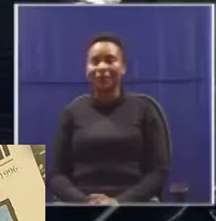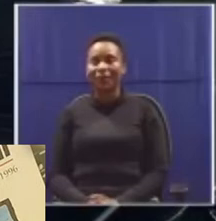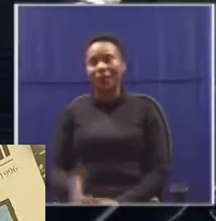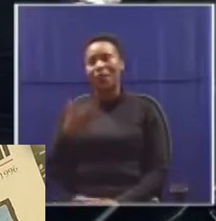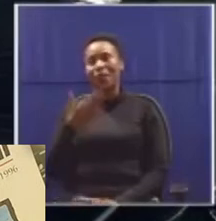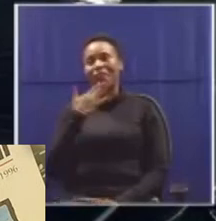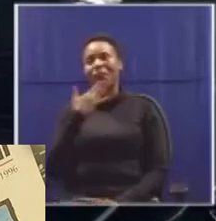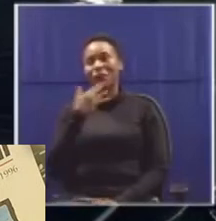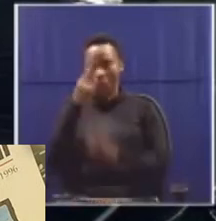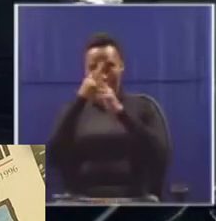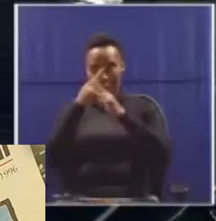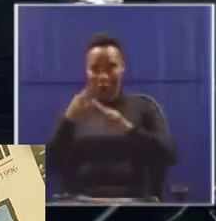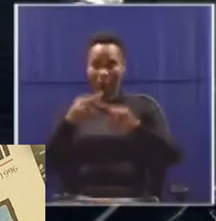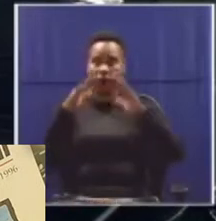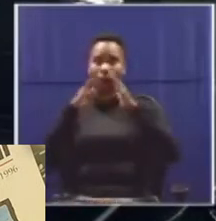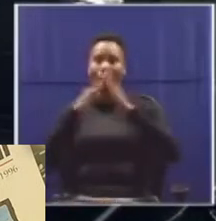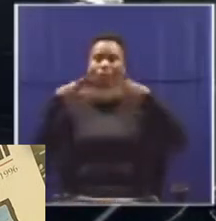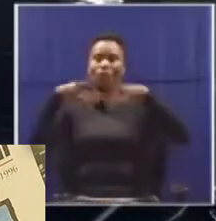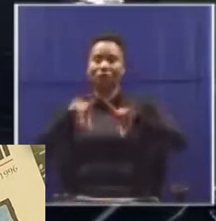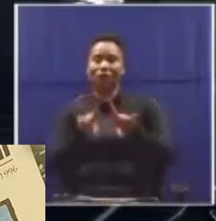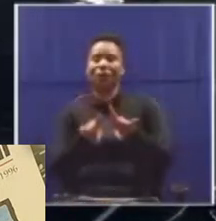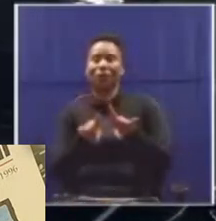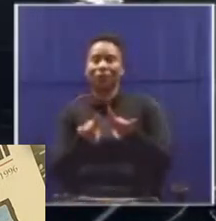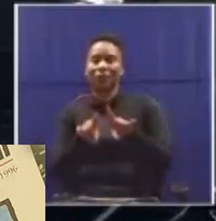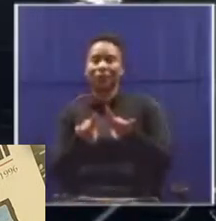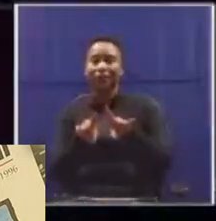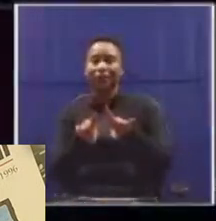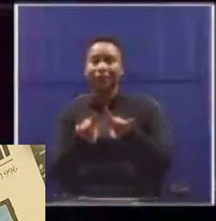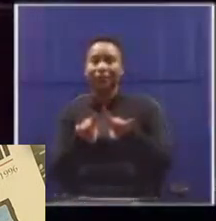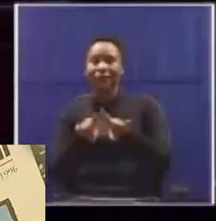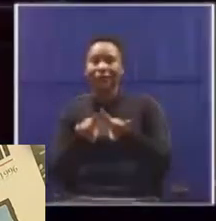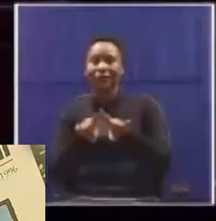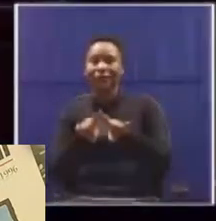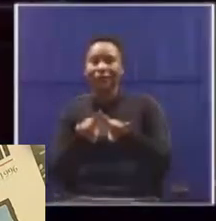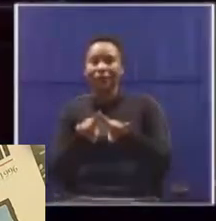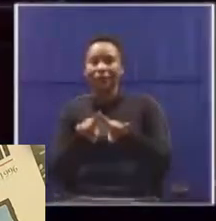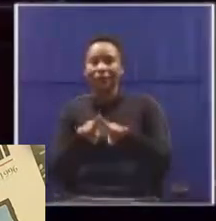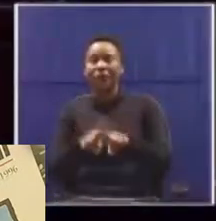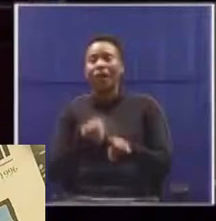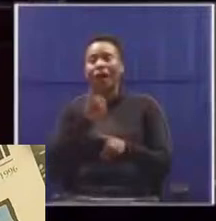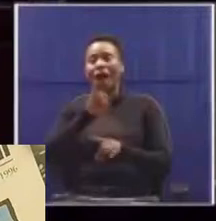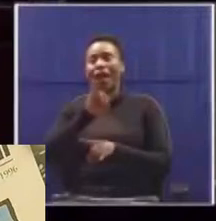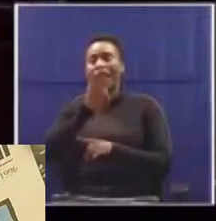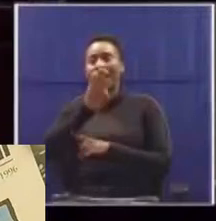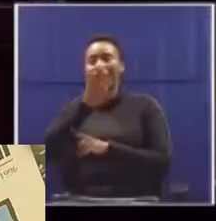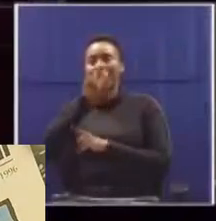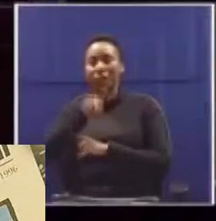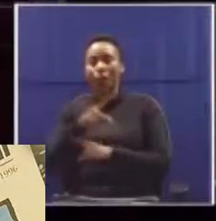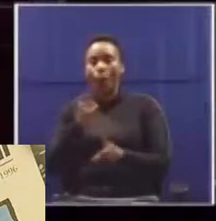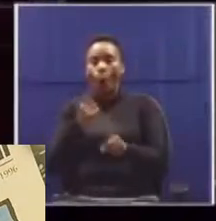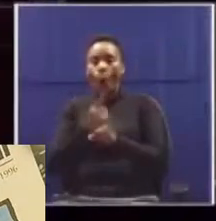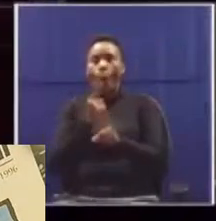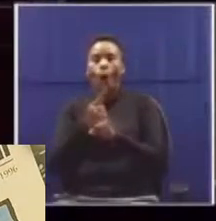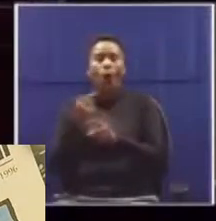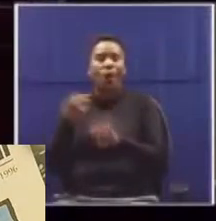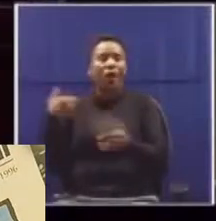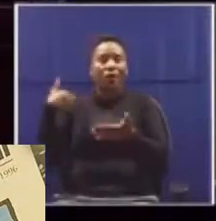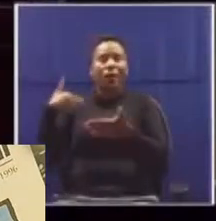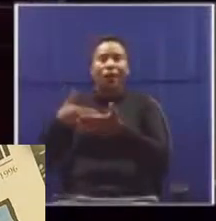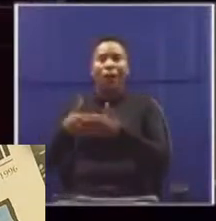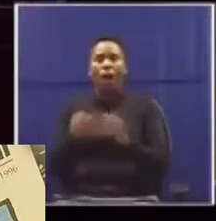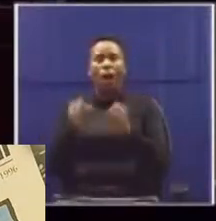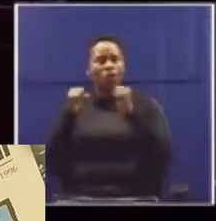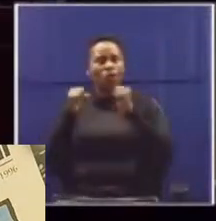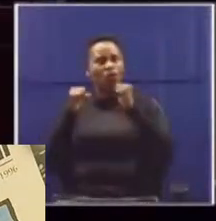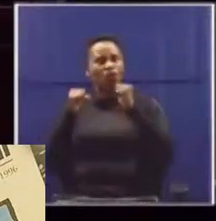thank you honorable house chain the god of Freedom Party has always been a